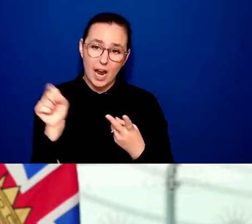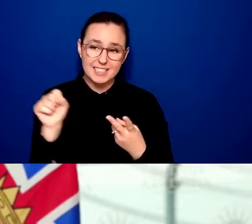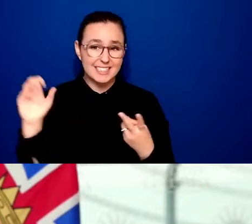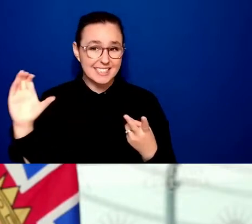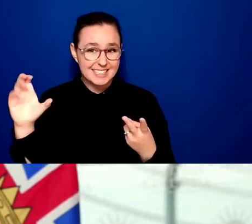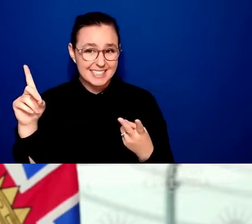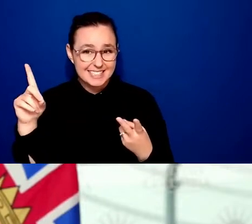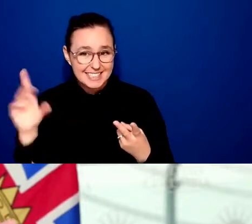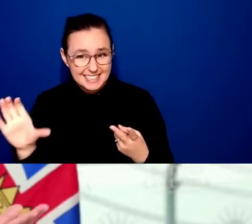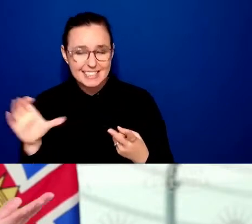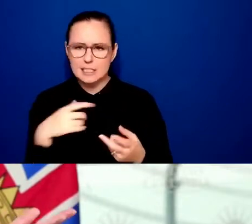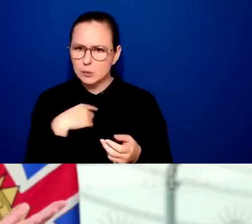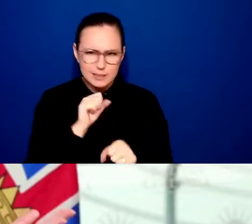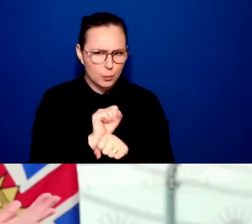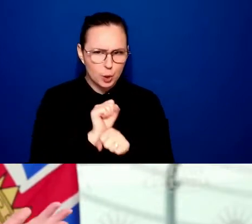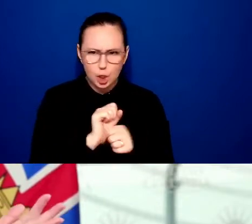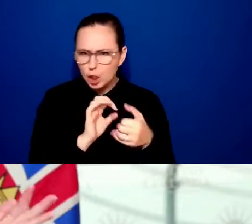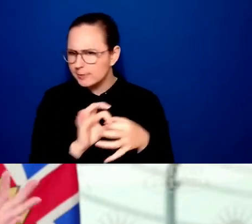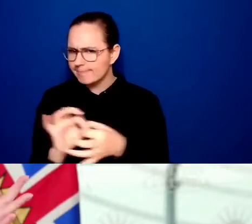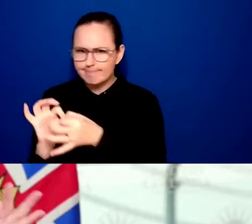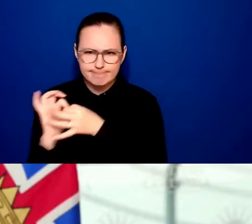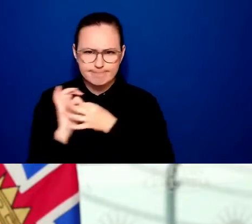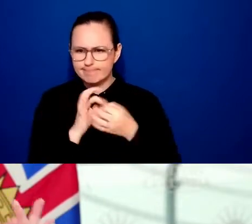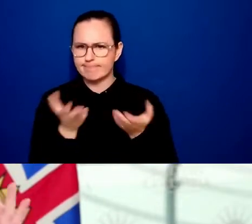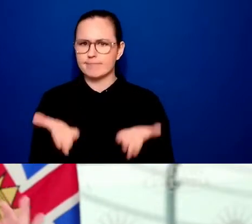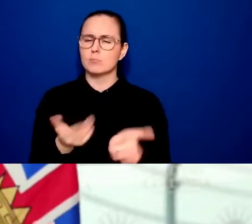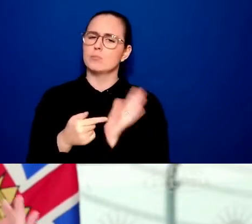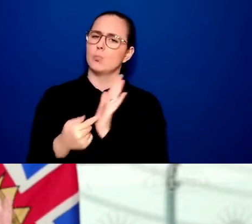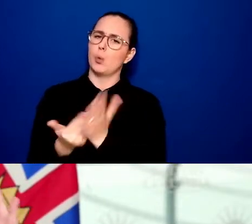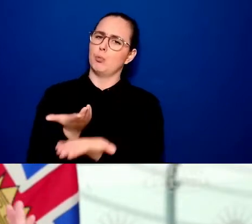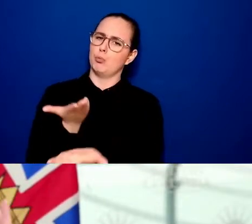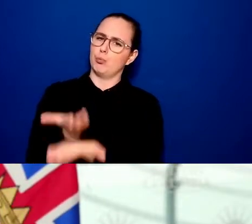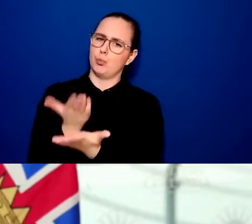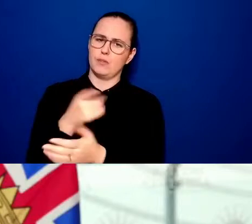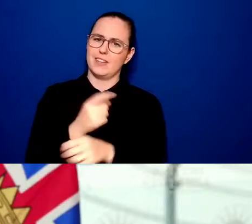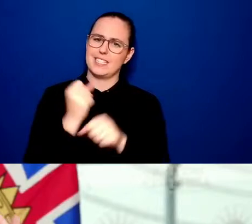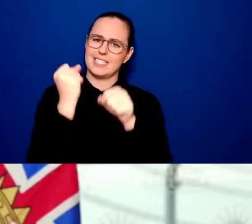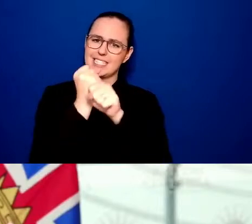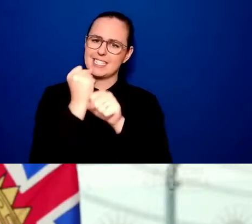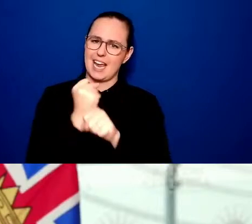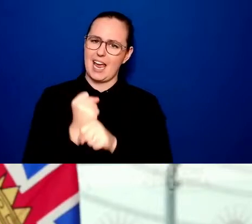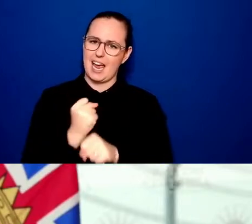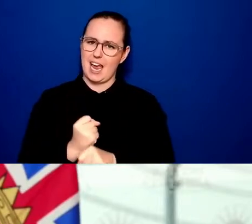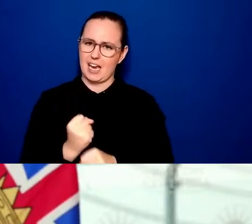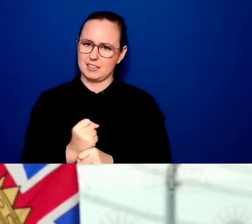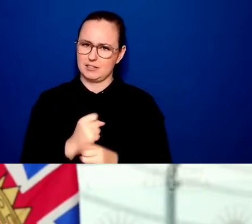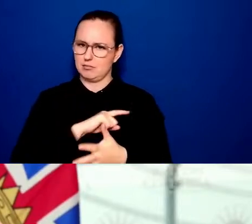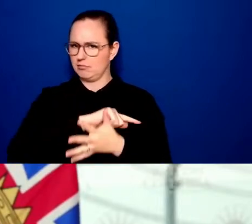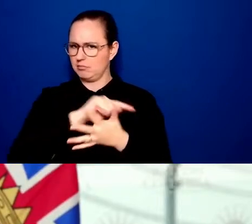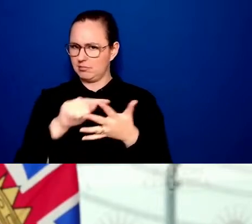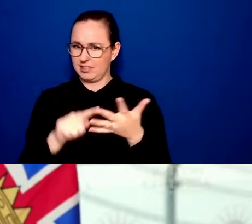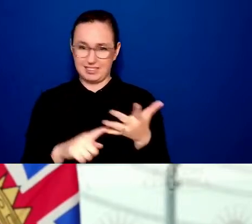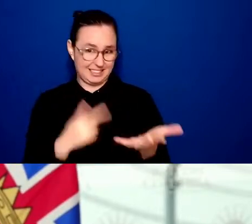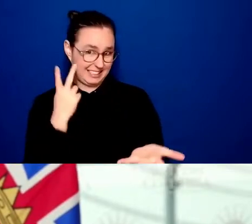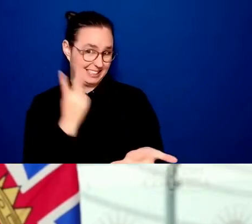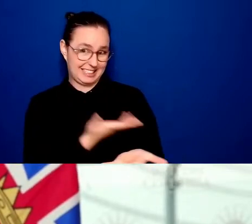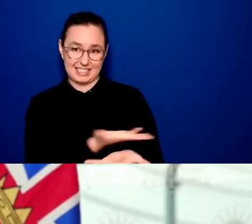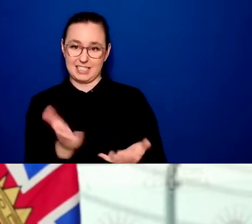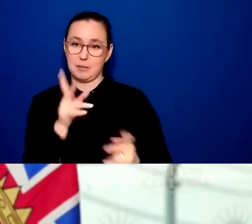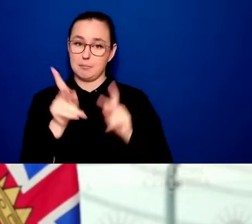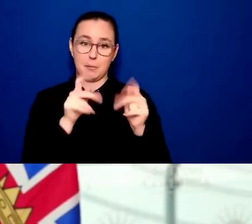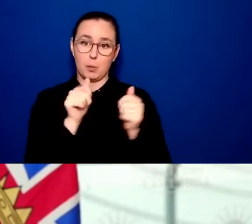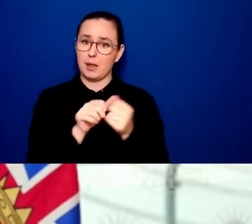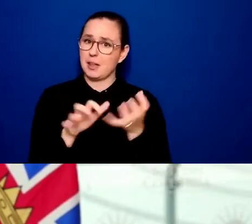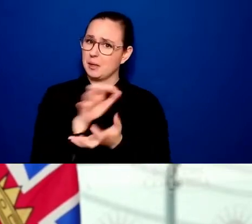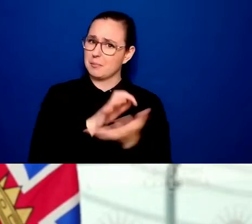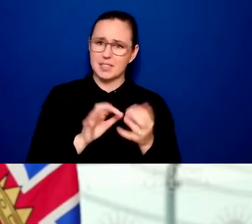that the evidence that I showed today of how effective these schedules are and how protective these schedules are gets shared